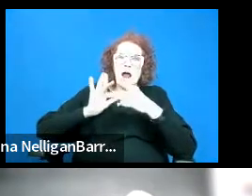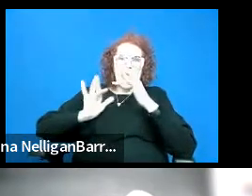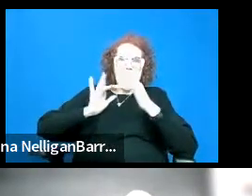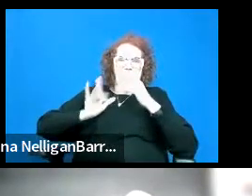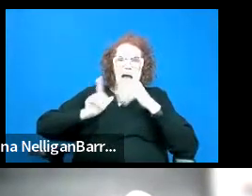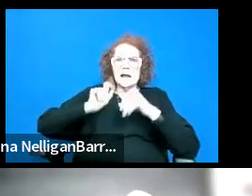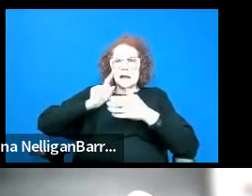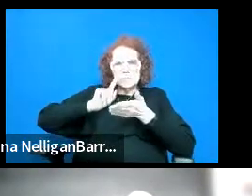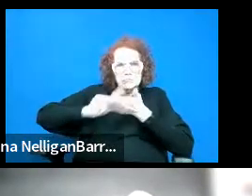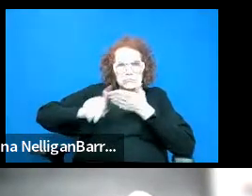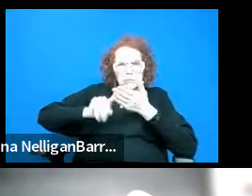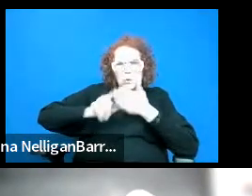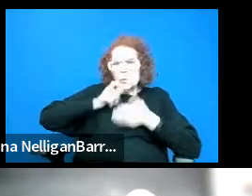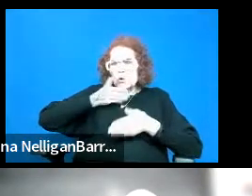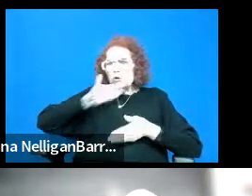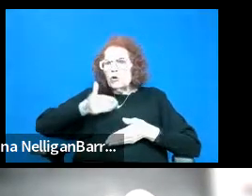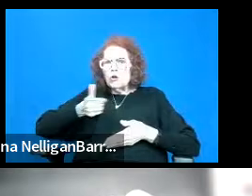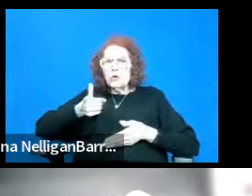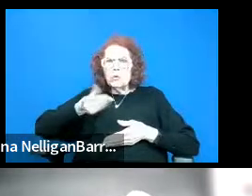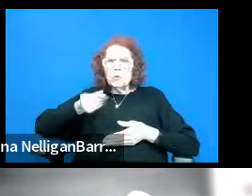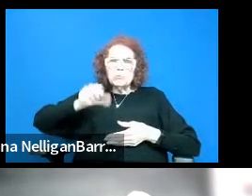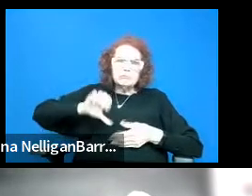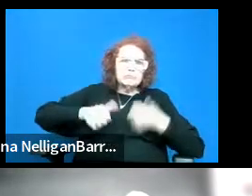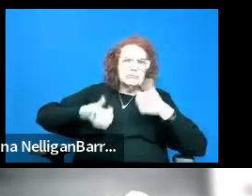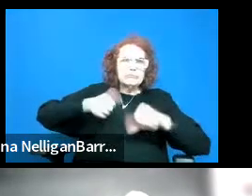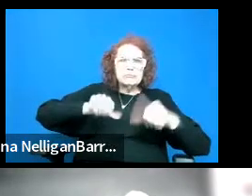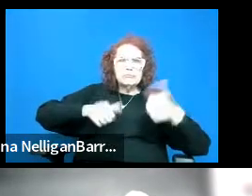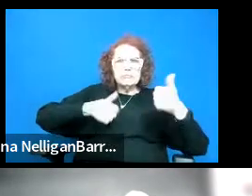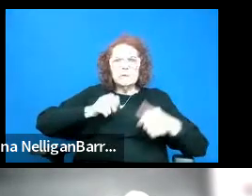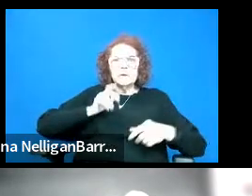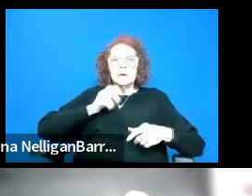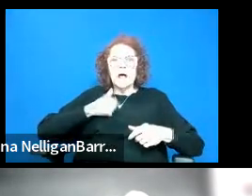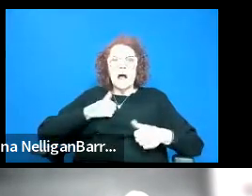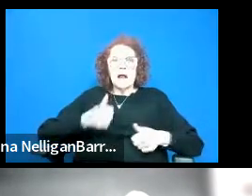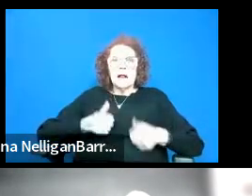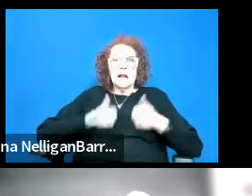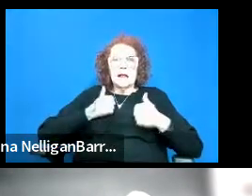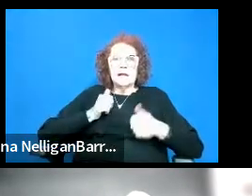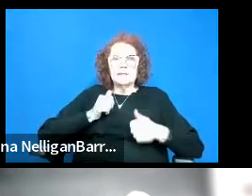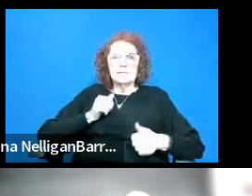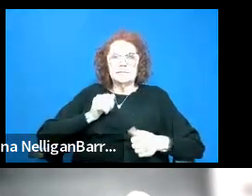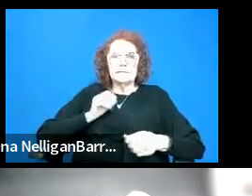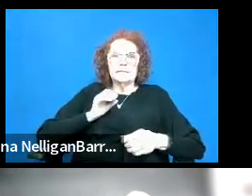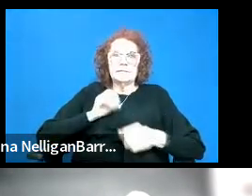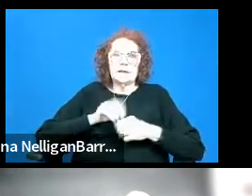in a unit being managed by a certain manager that may not be the best.